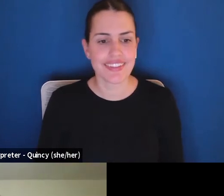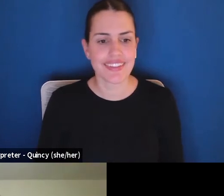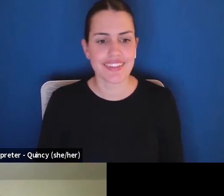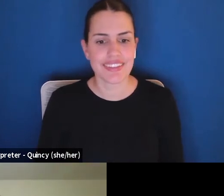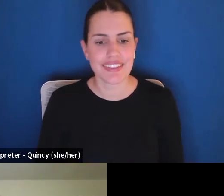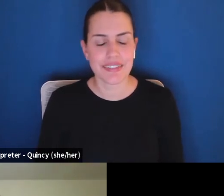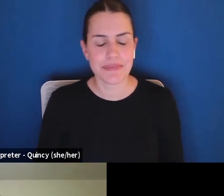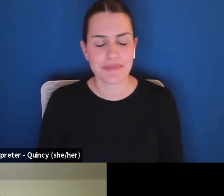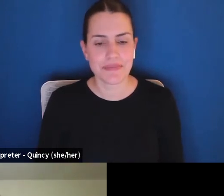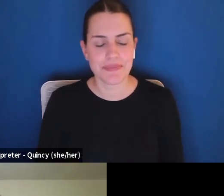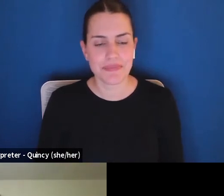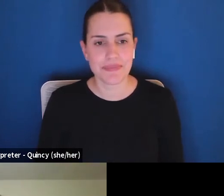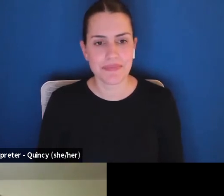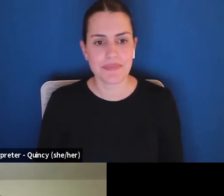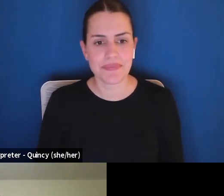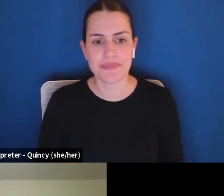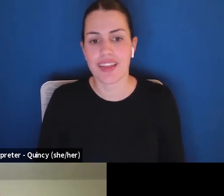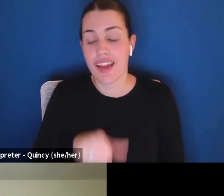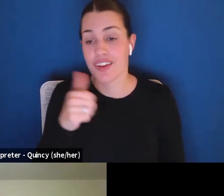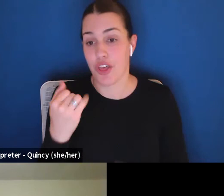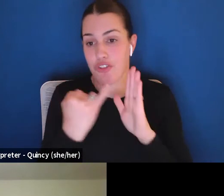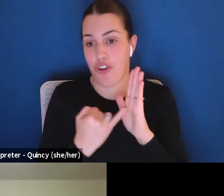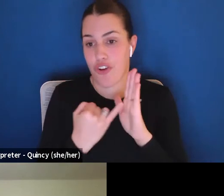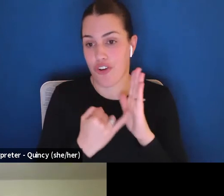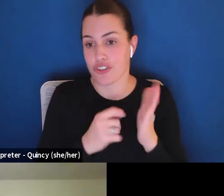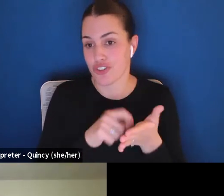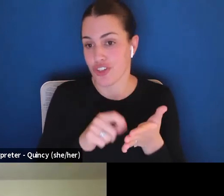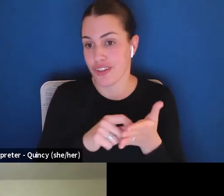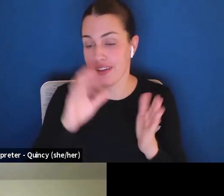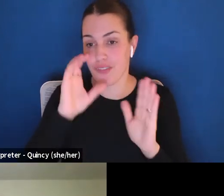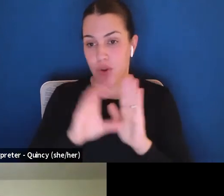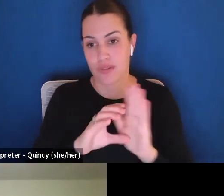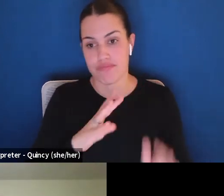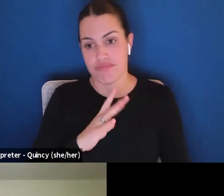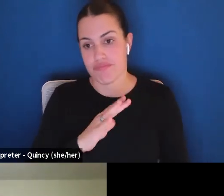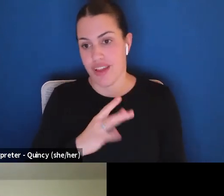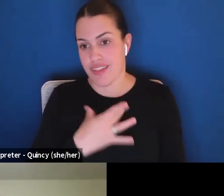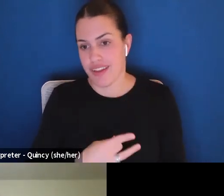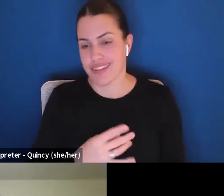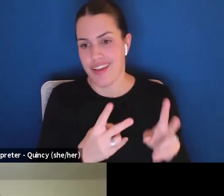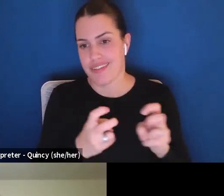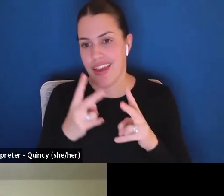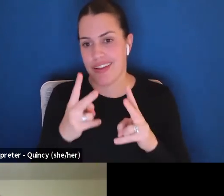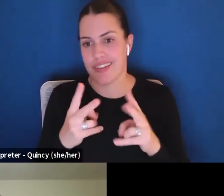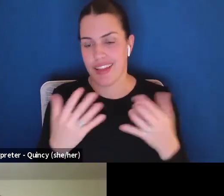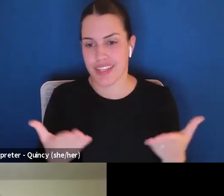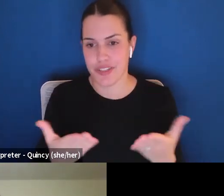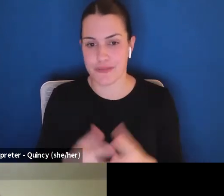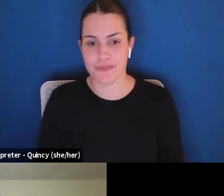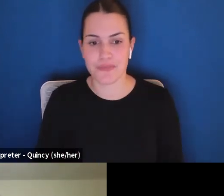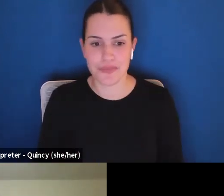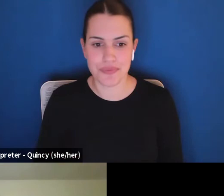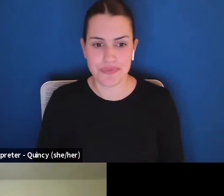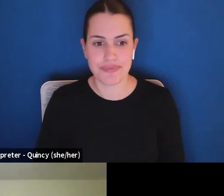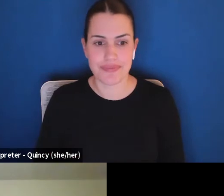And this is another like journaling art photo that I really liked that I added. There's something over